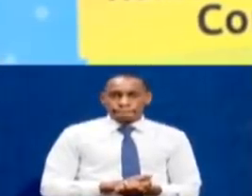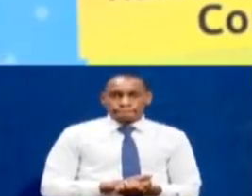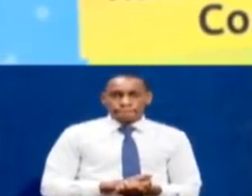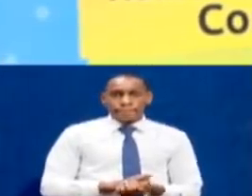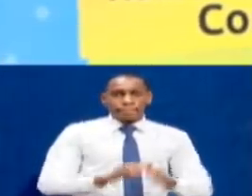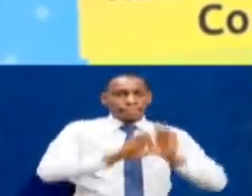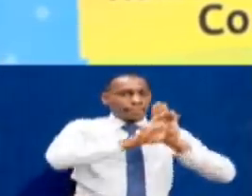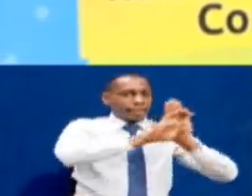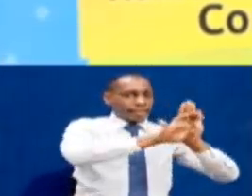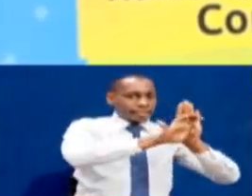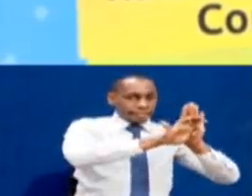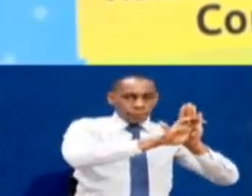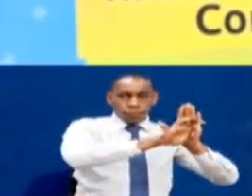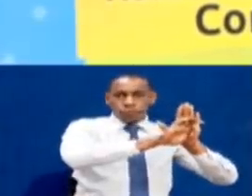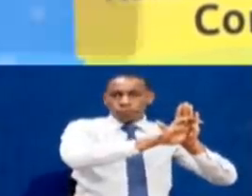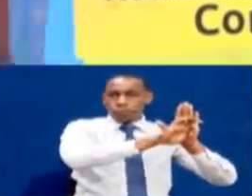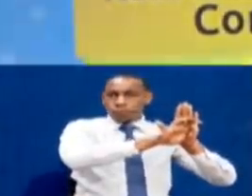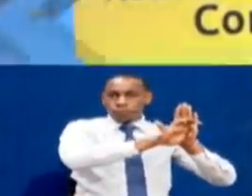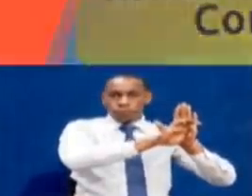For instance,